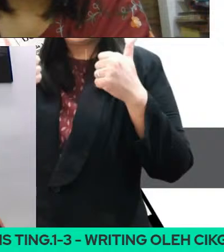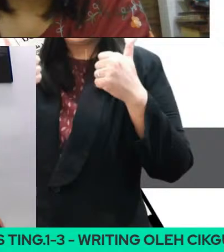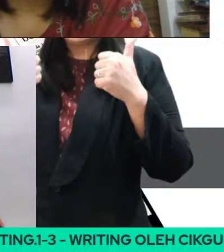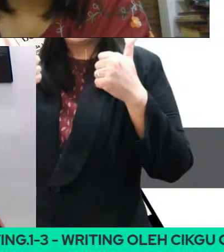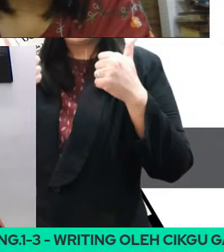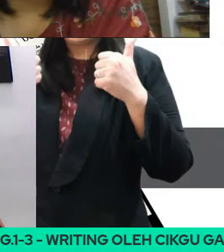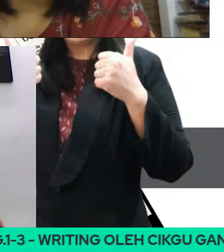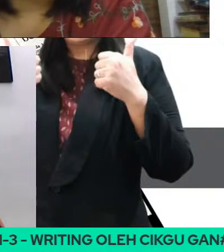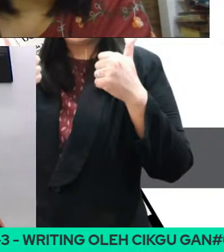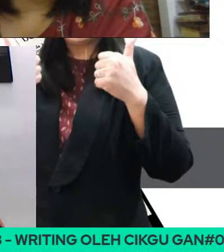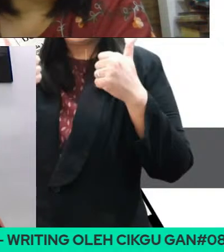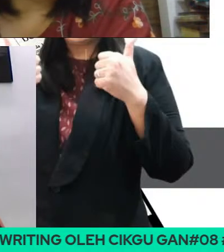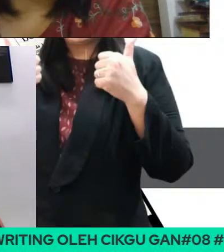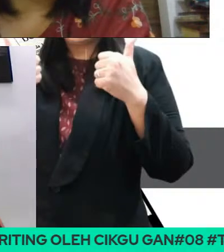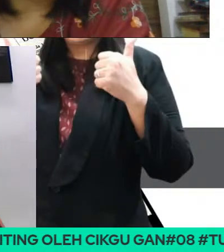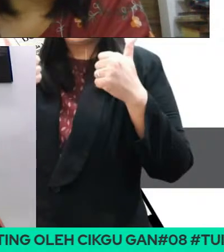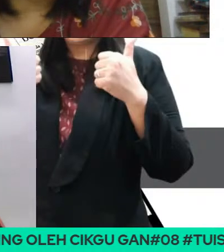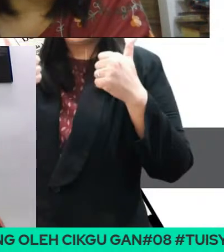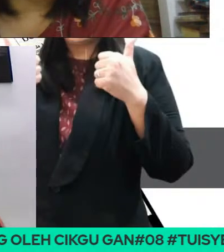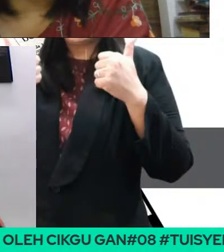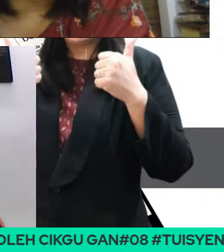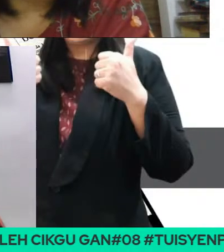is